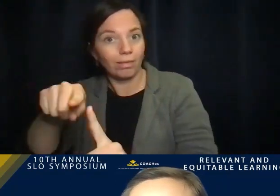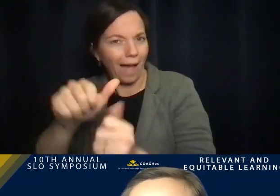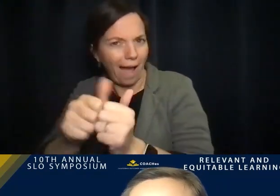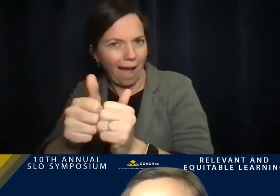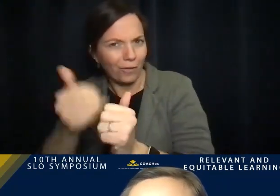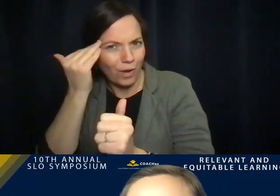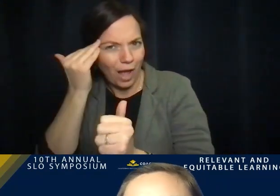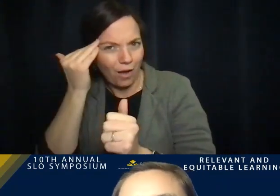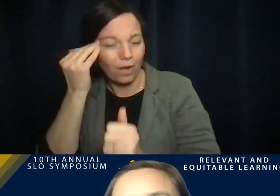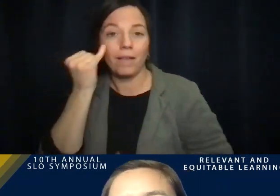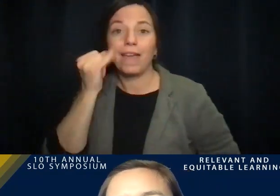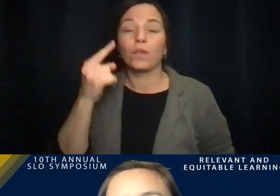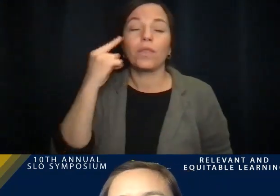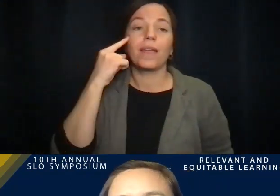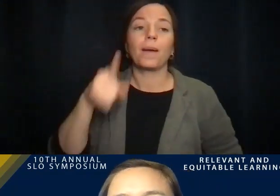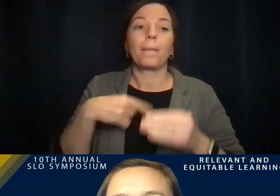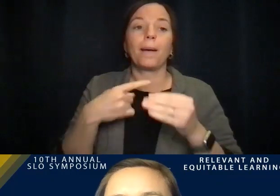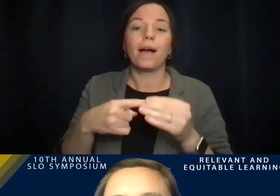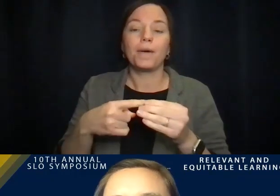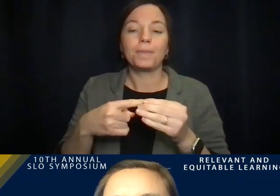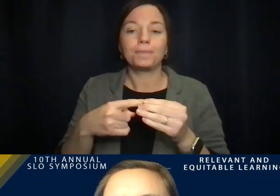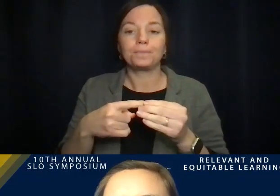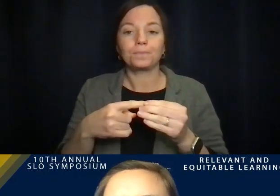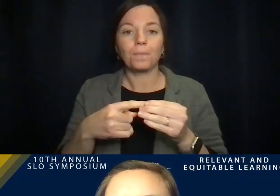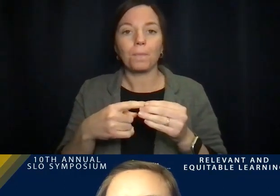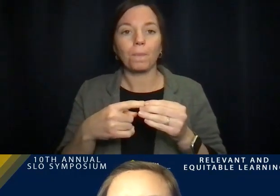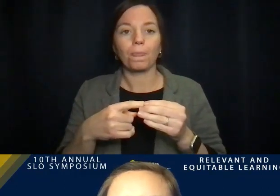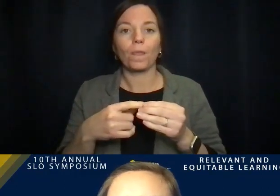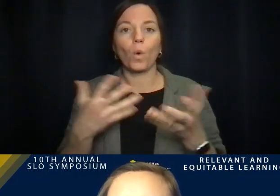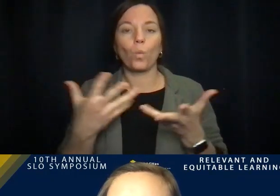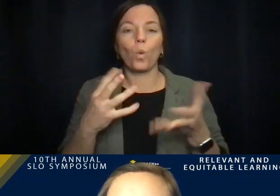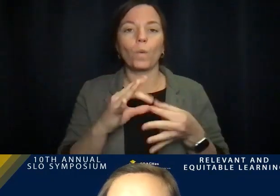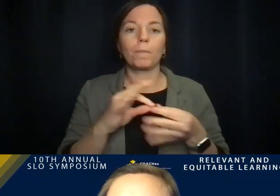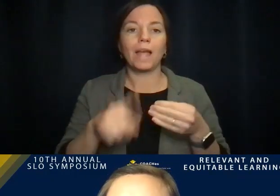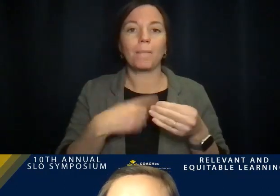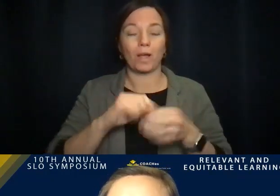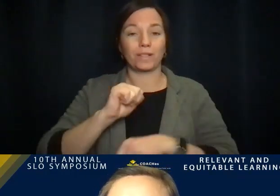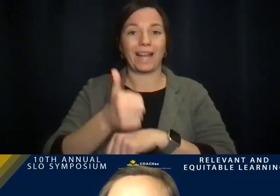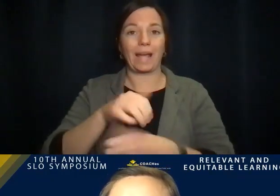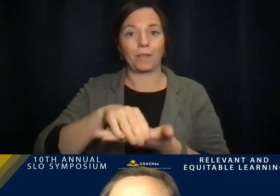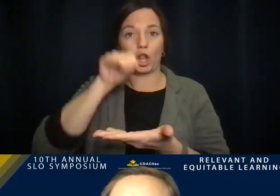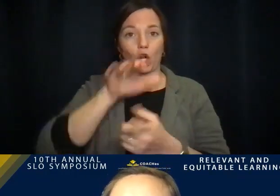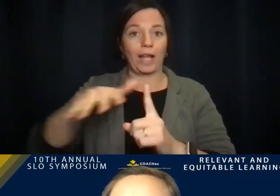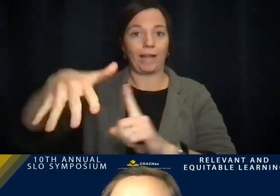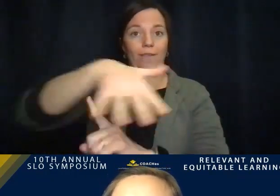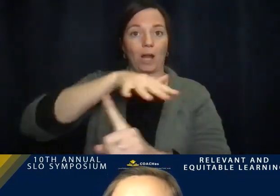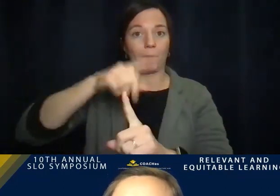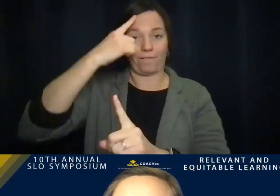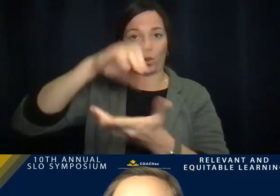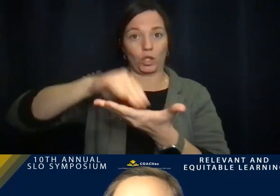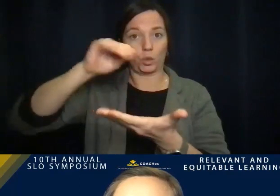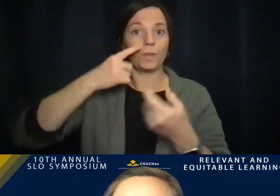If you think about what we were saying about setting up the learning environment for your students to be